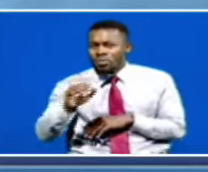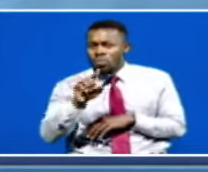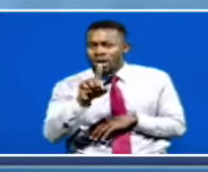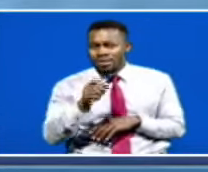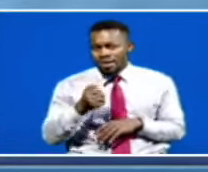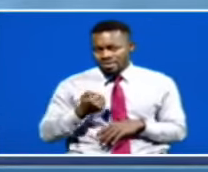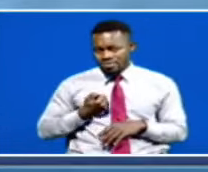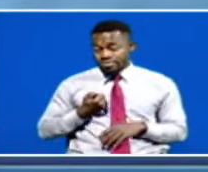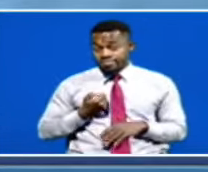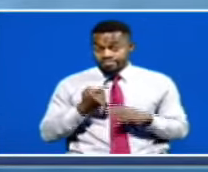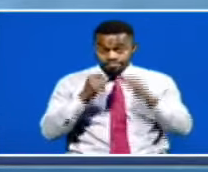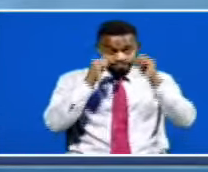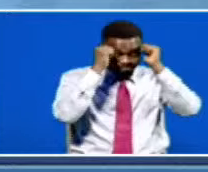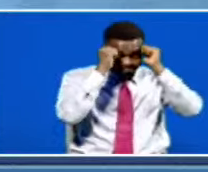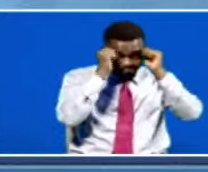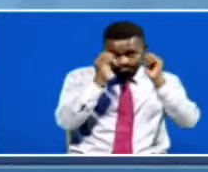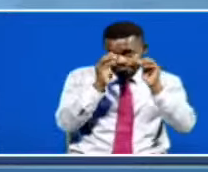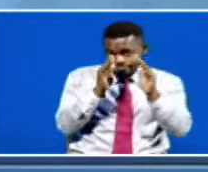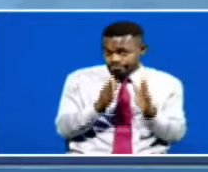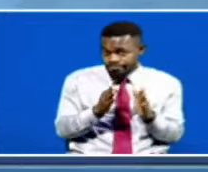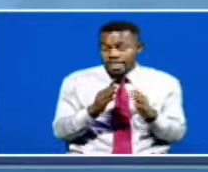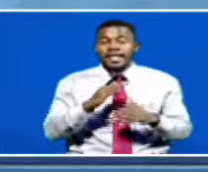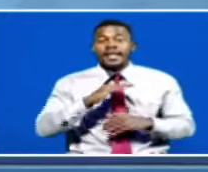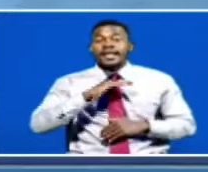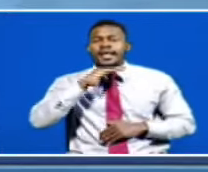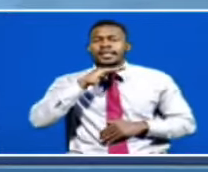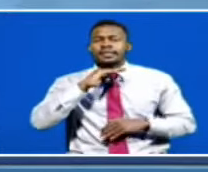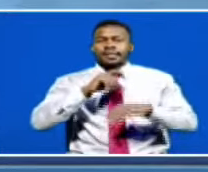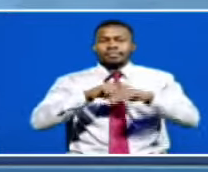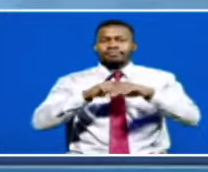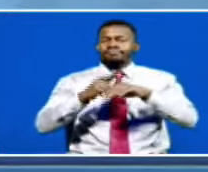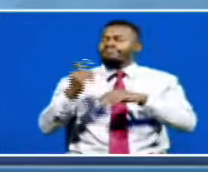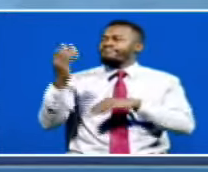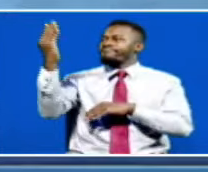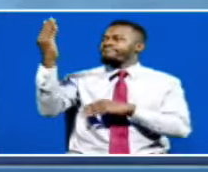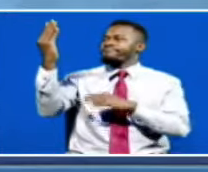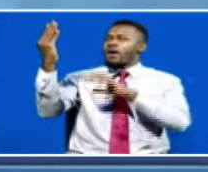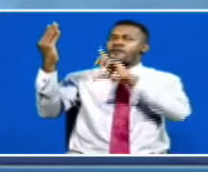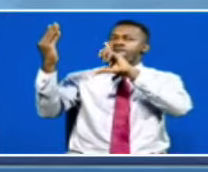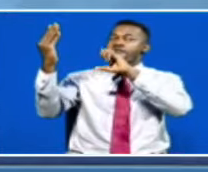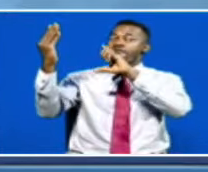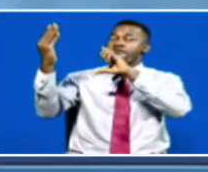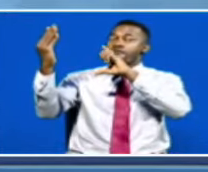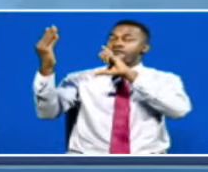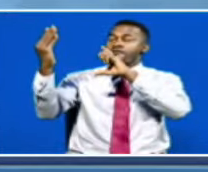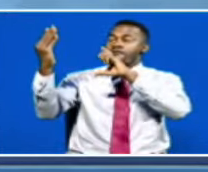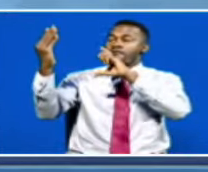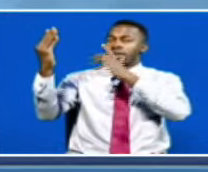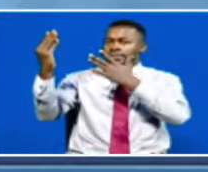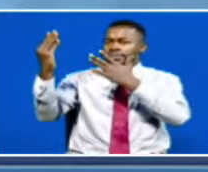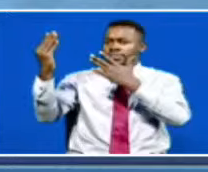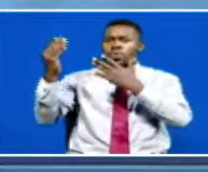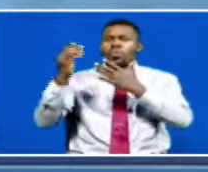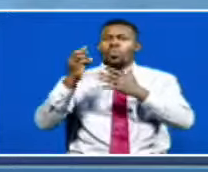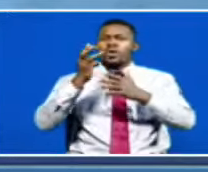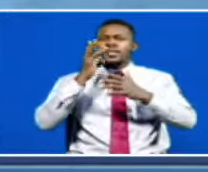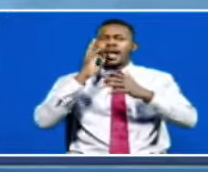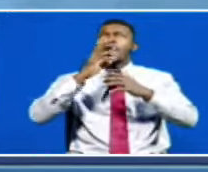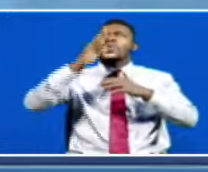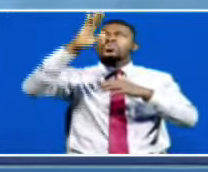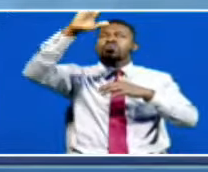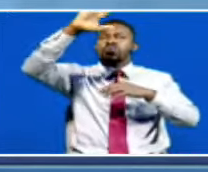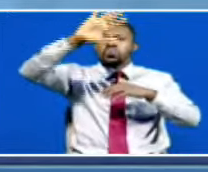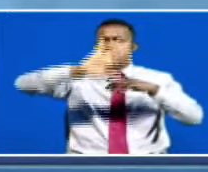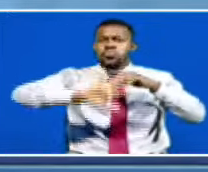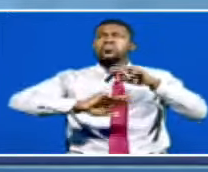Chania River. It is believed the girl, who was in the company of her friends, drowned at a waterfall while taking a selfie.